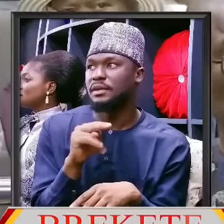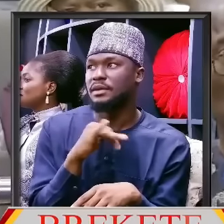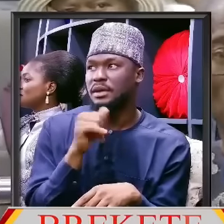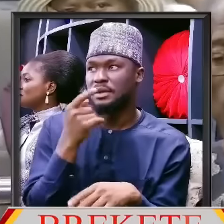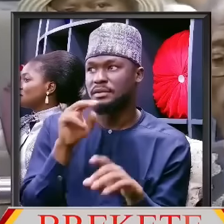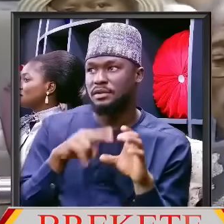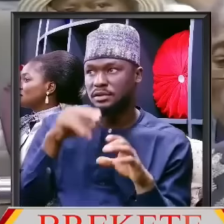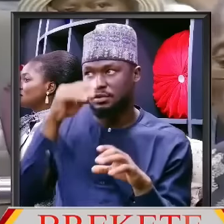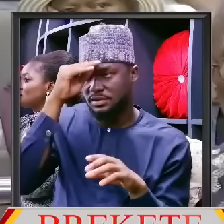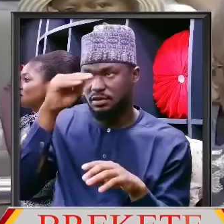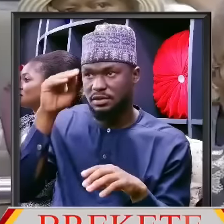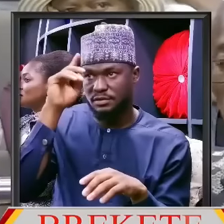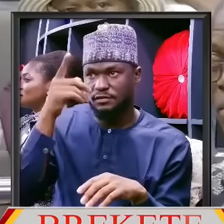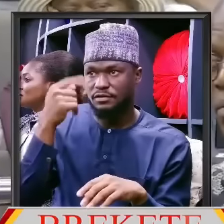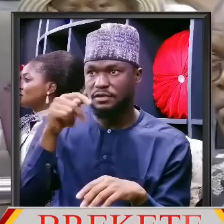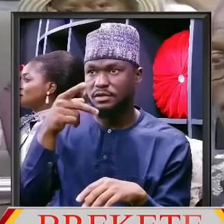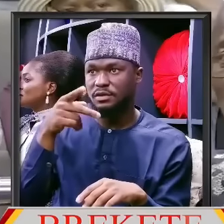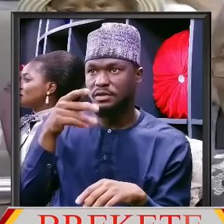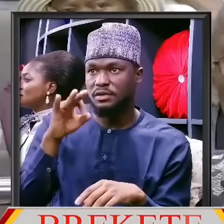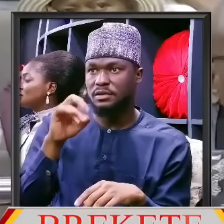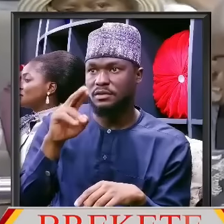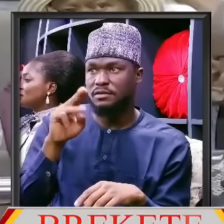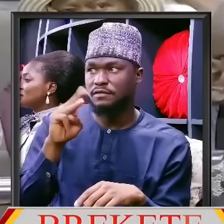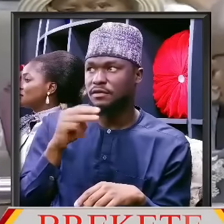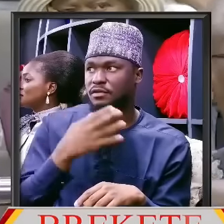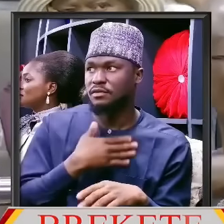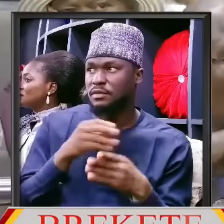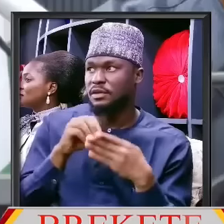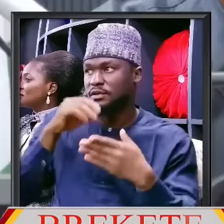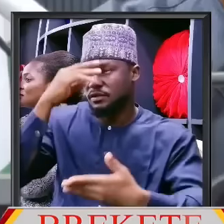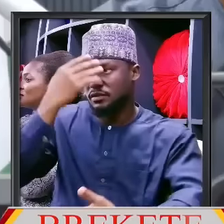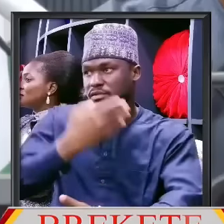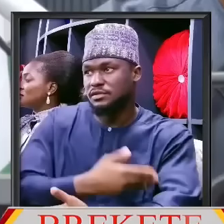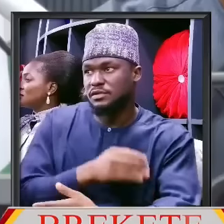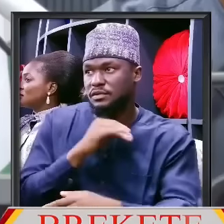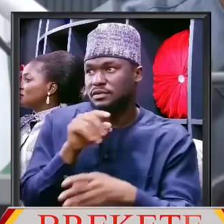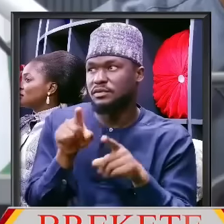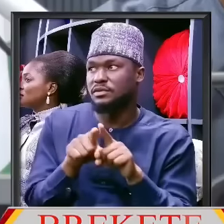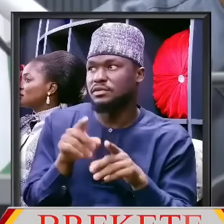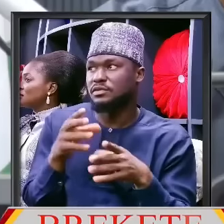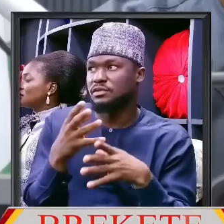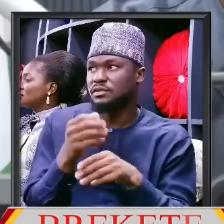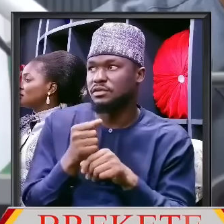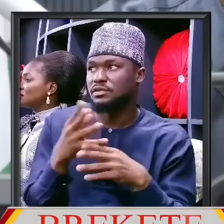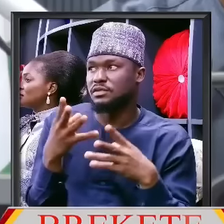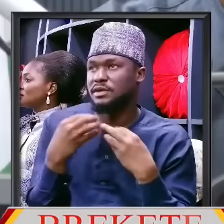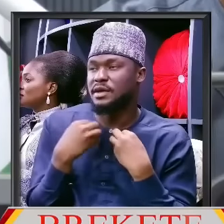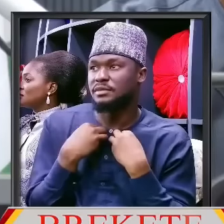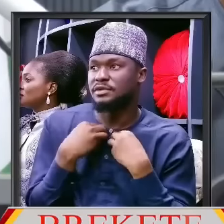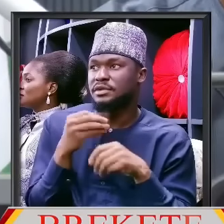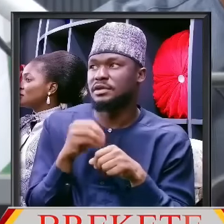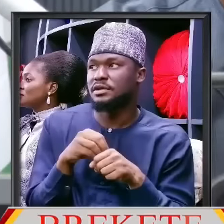chairman of the forum. My own child also got admission